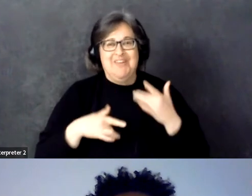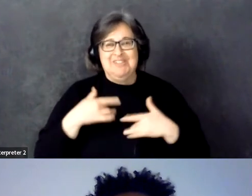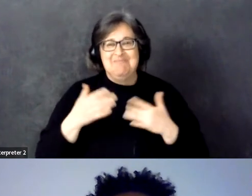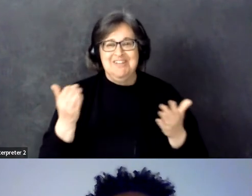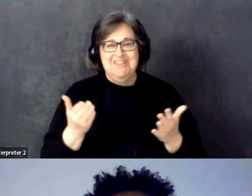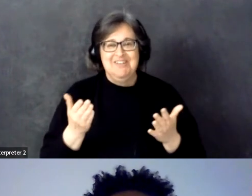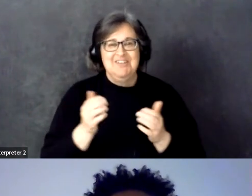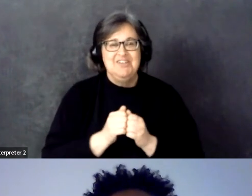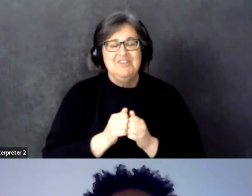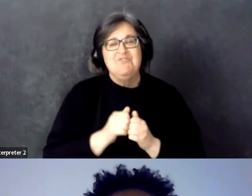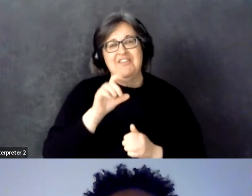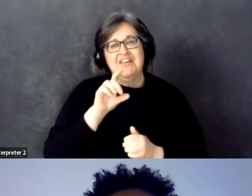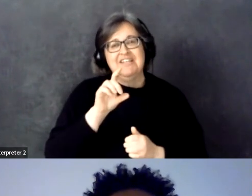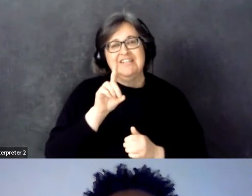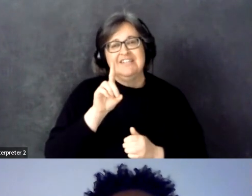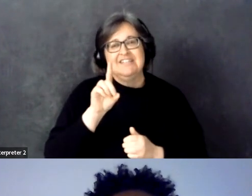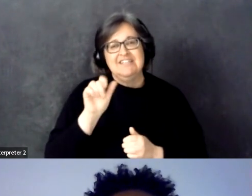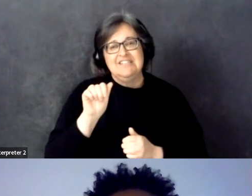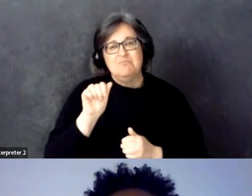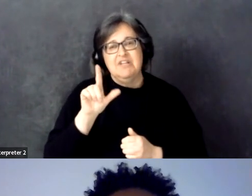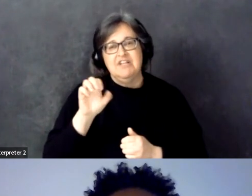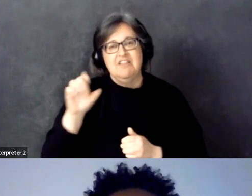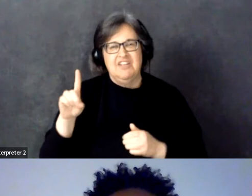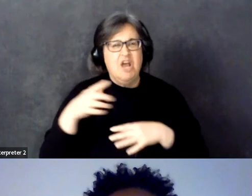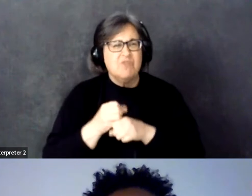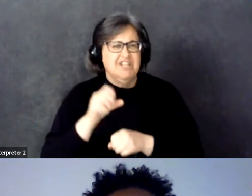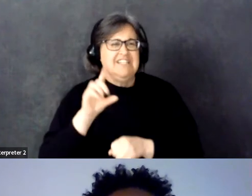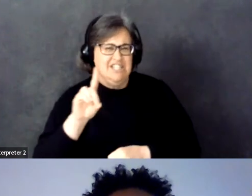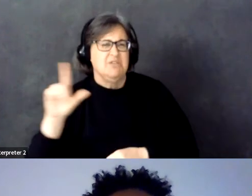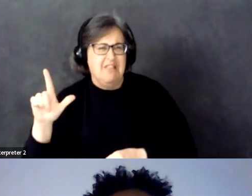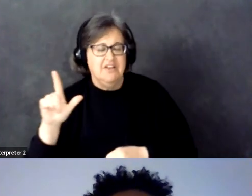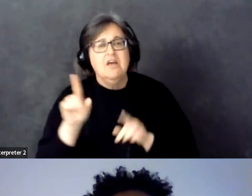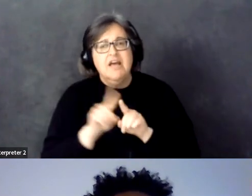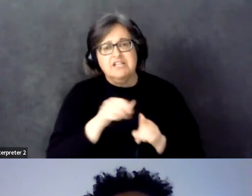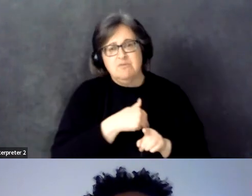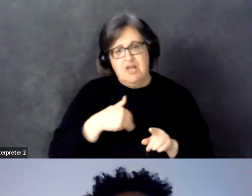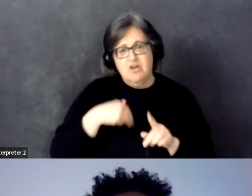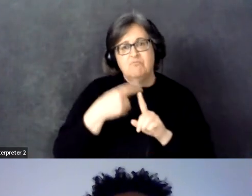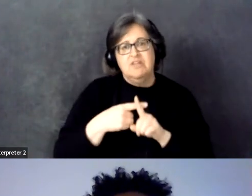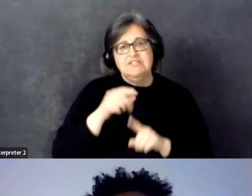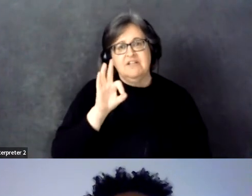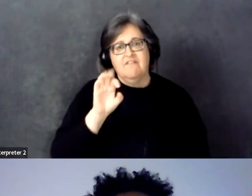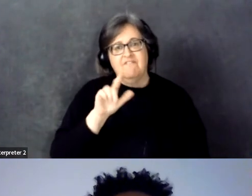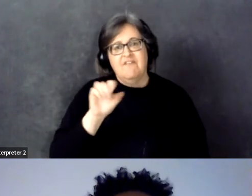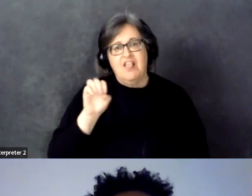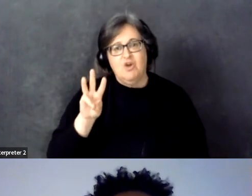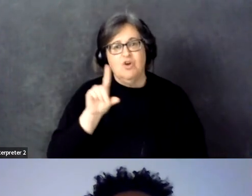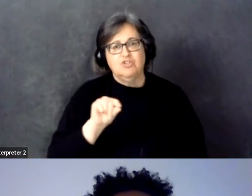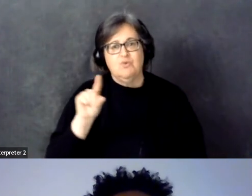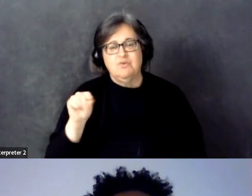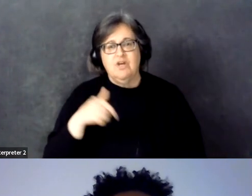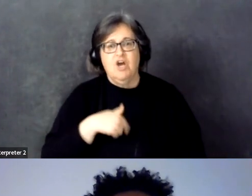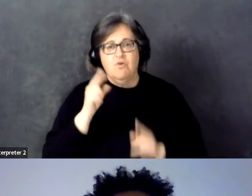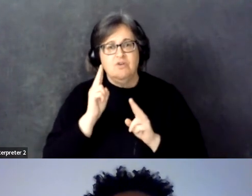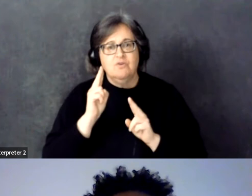here with Disability Lead as a member, but also as a fellow from 2020. And I want to give honor